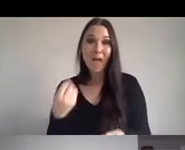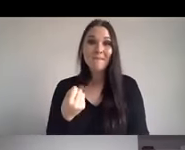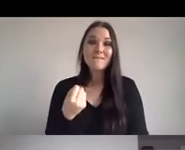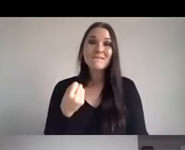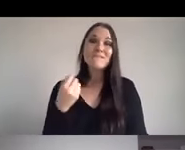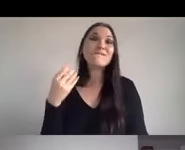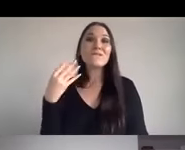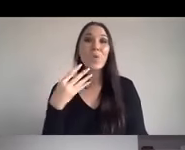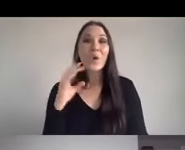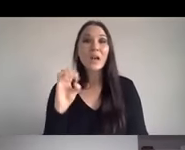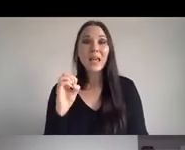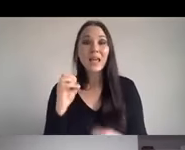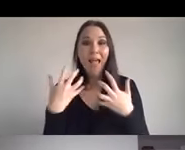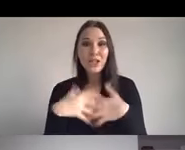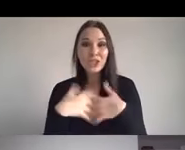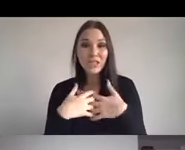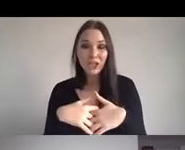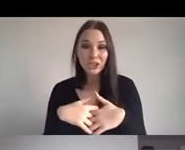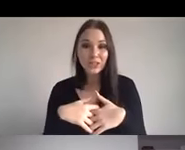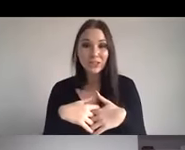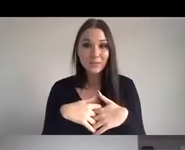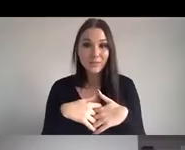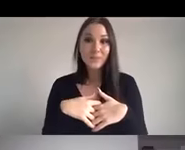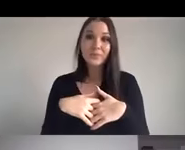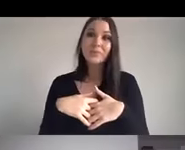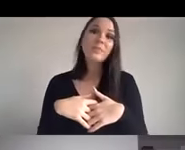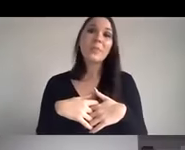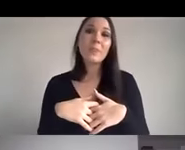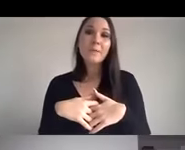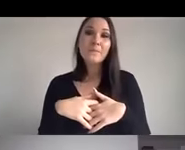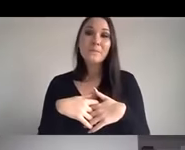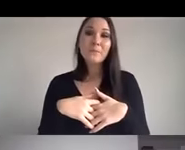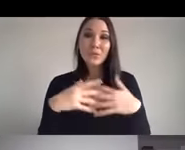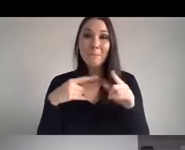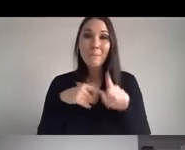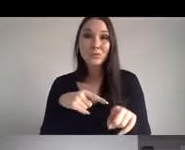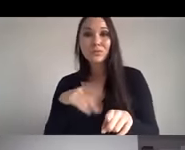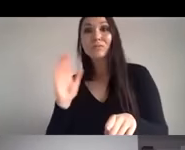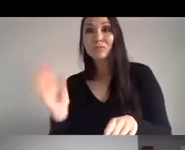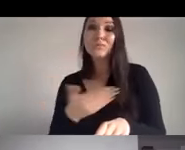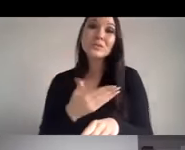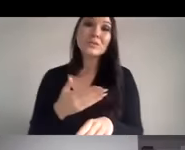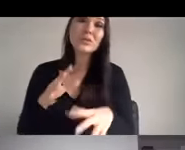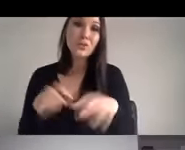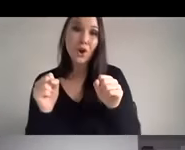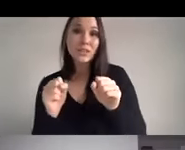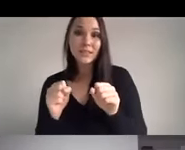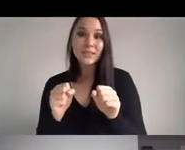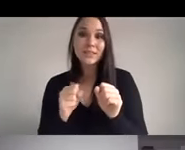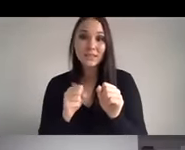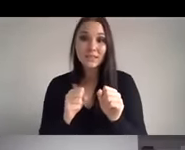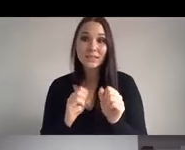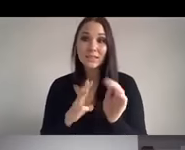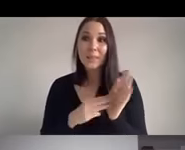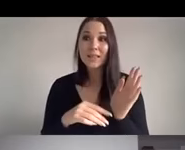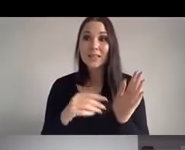So most of them are ML engineers, and actually most of the people that start at ML6, they start as ML engineers, and then